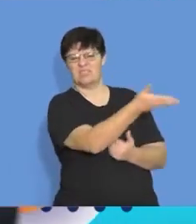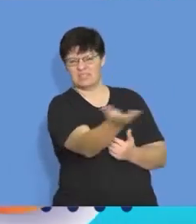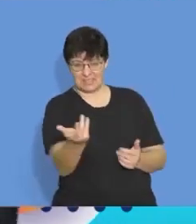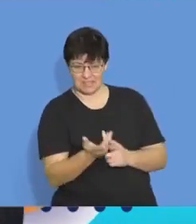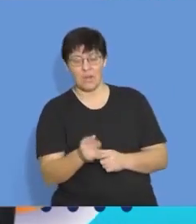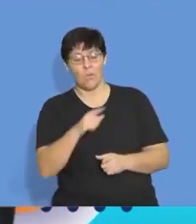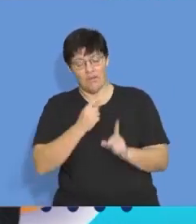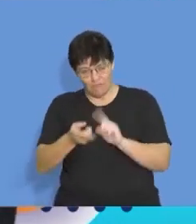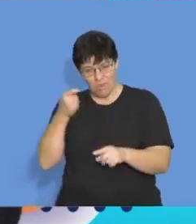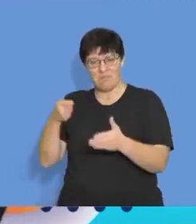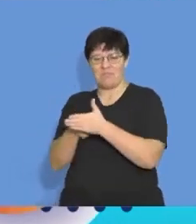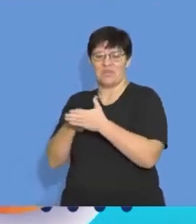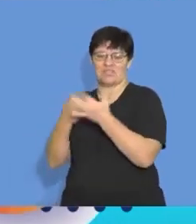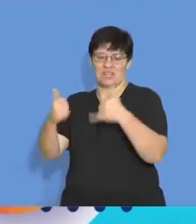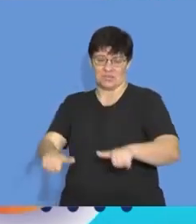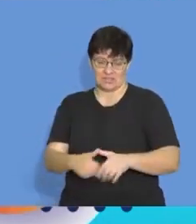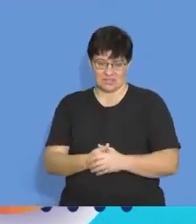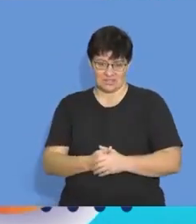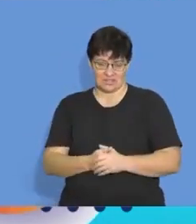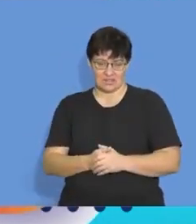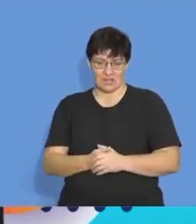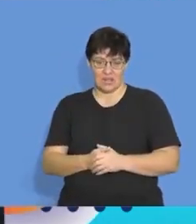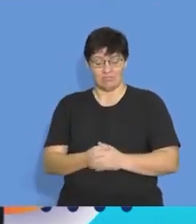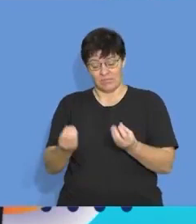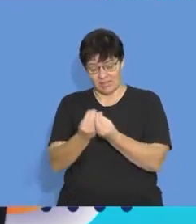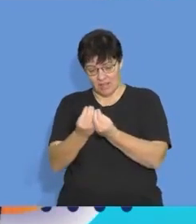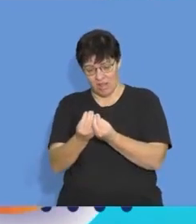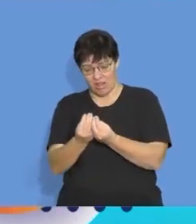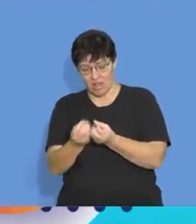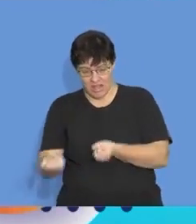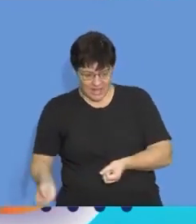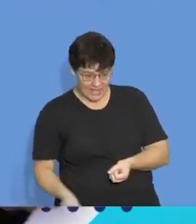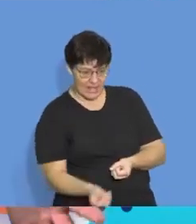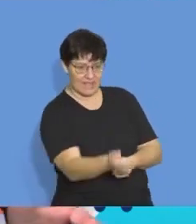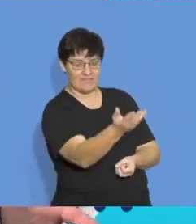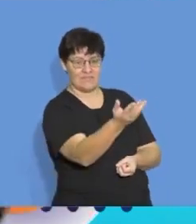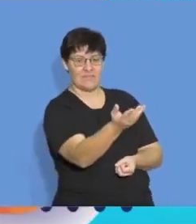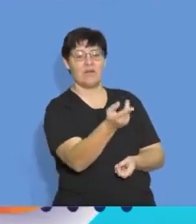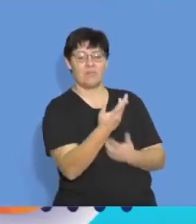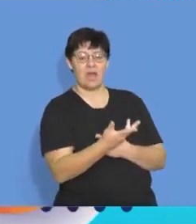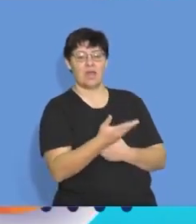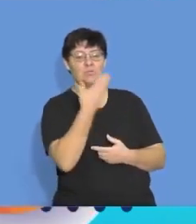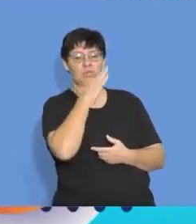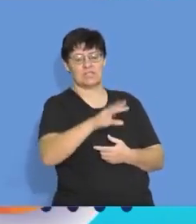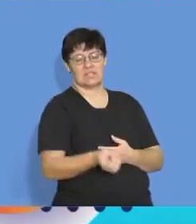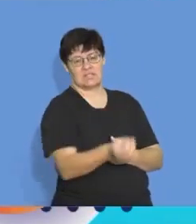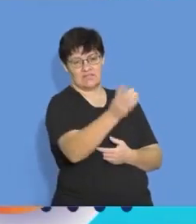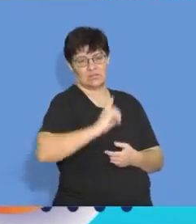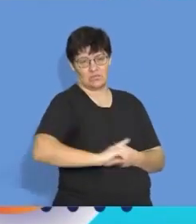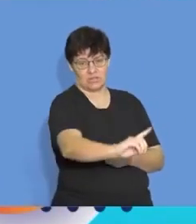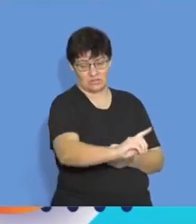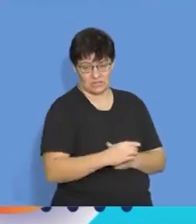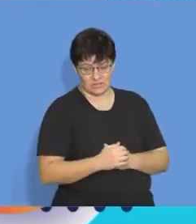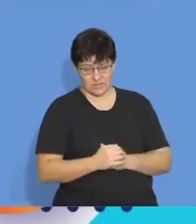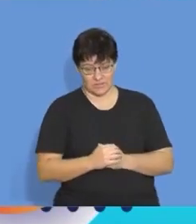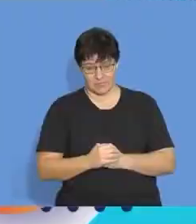purchases account, meaning goods are leaving your business in the form of a donation. Or if